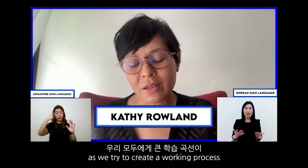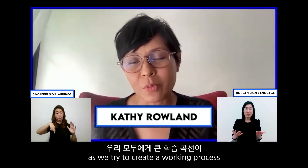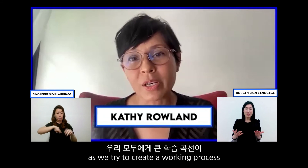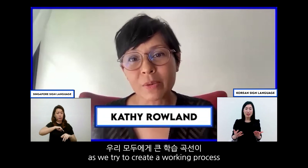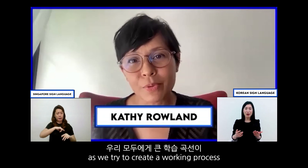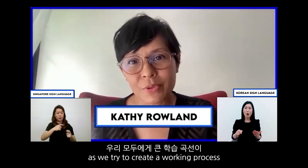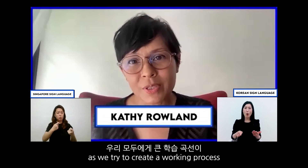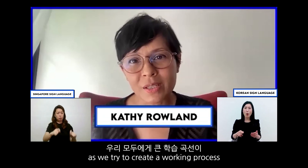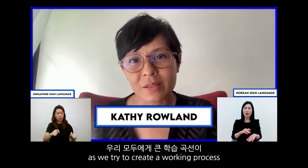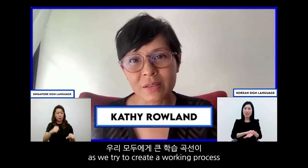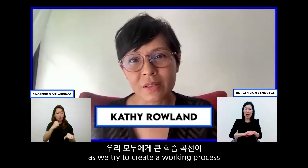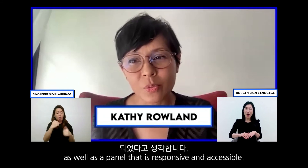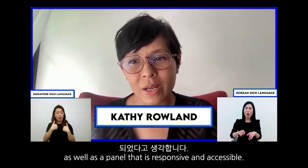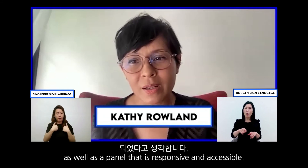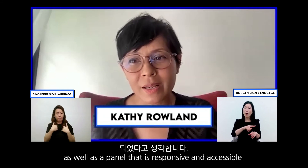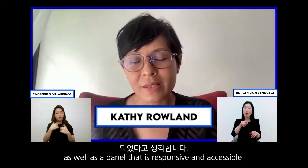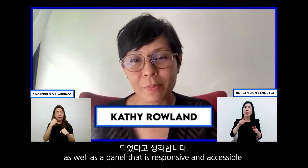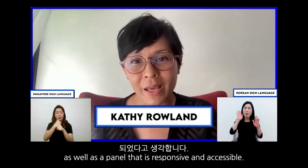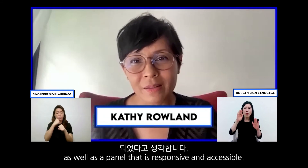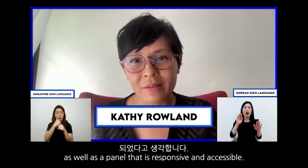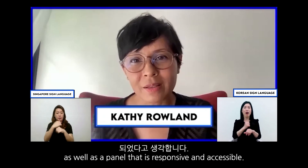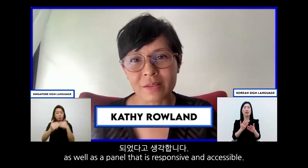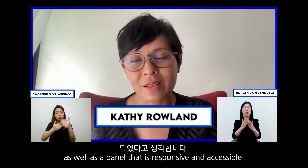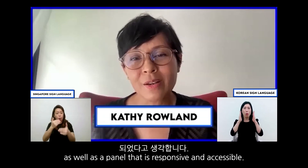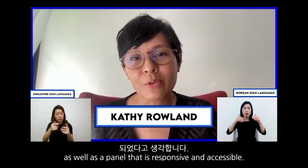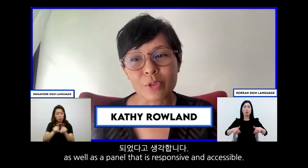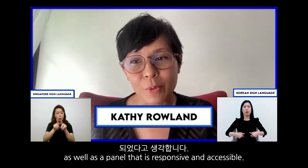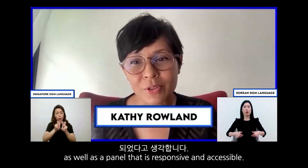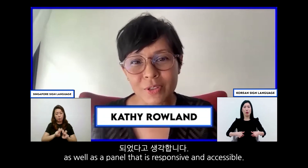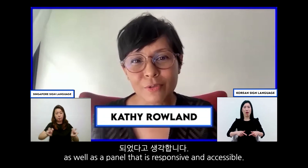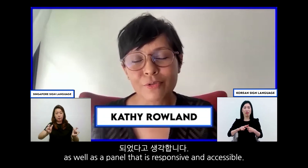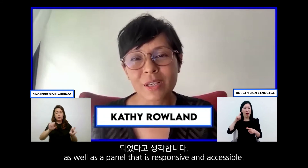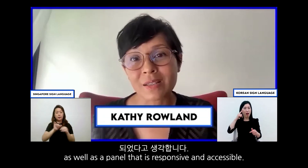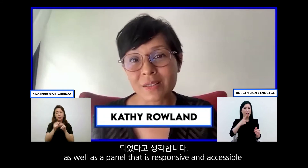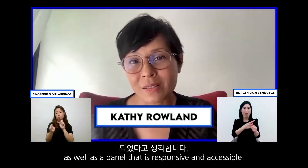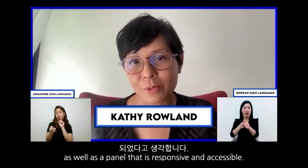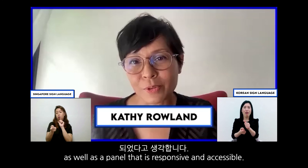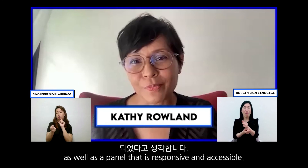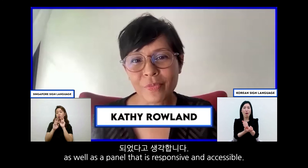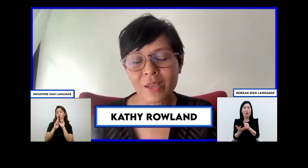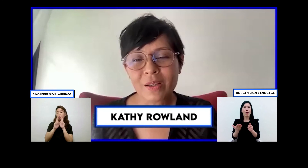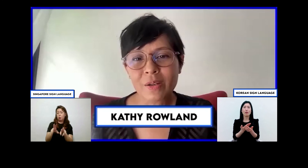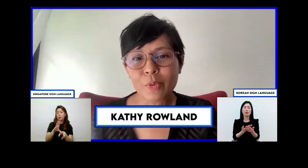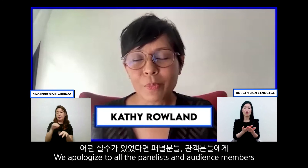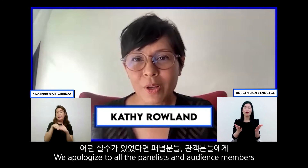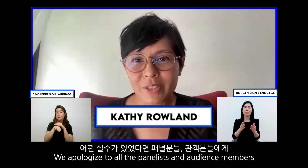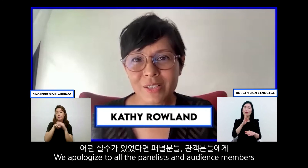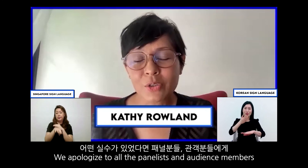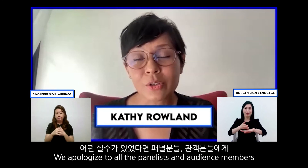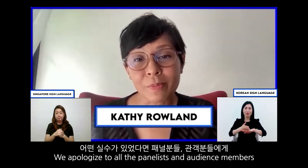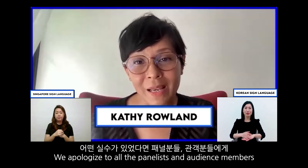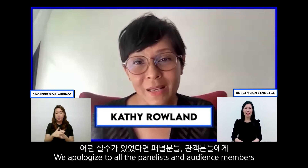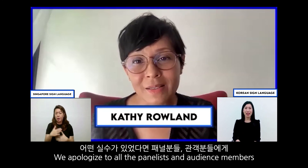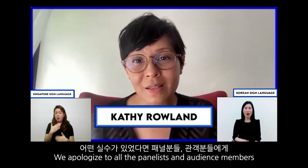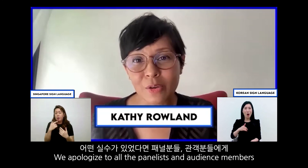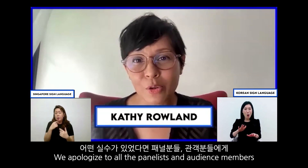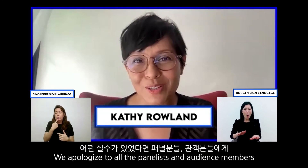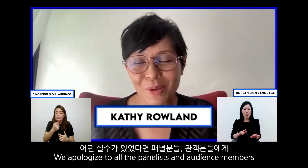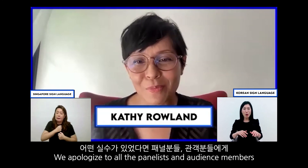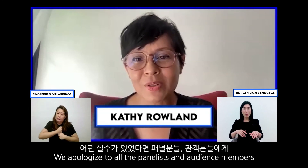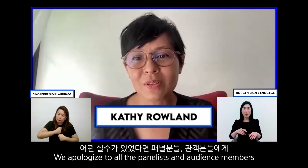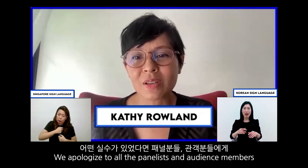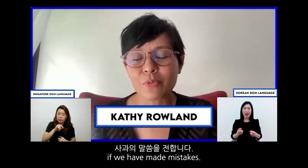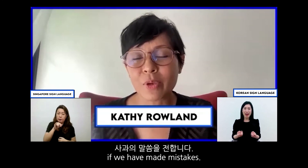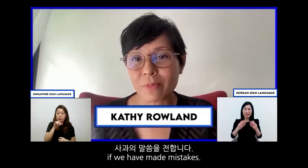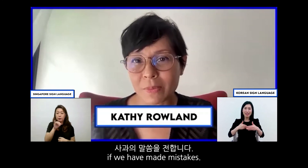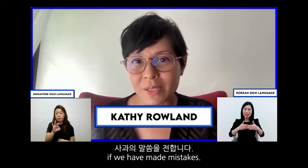to create a working process as well as a panel that is responsive and accessible. We apologize to all the panelists and